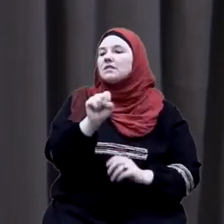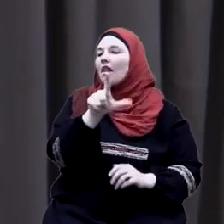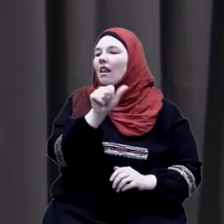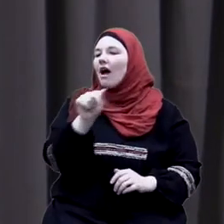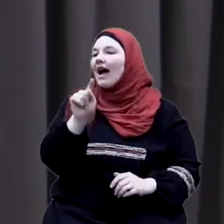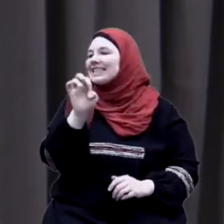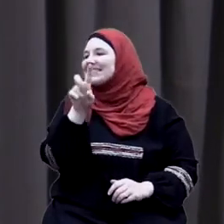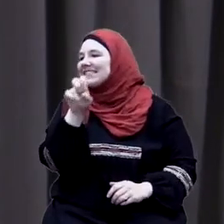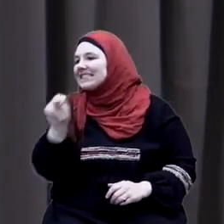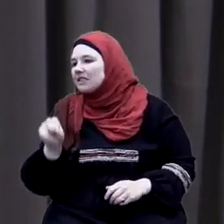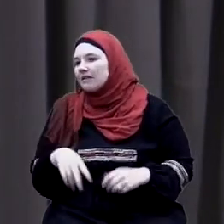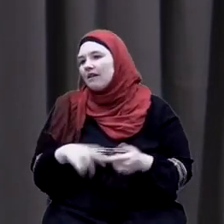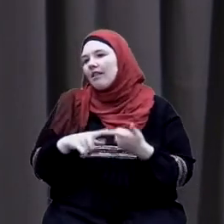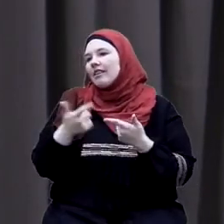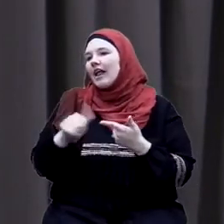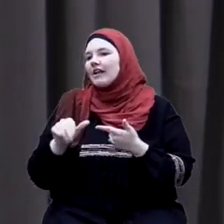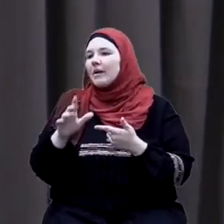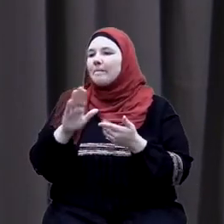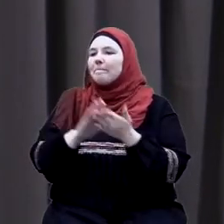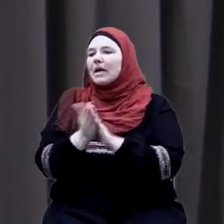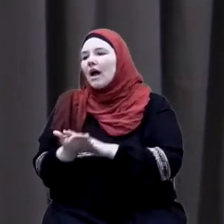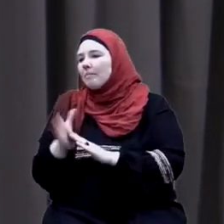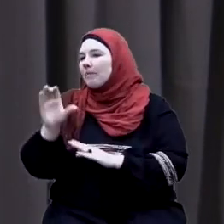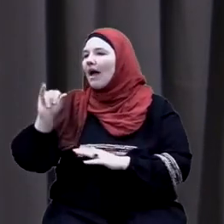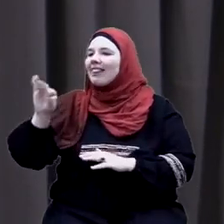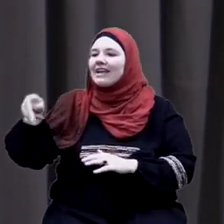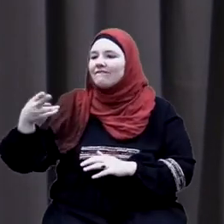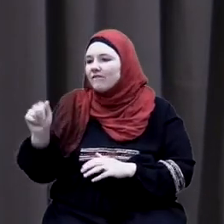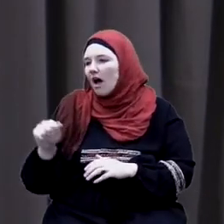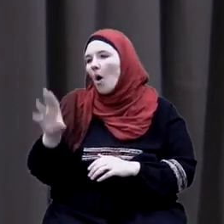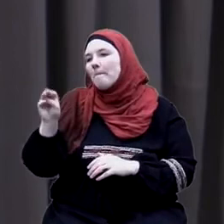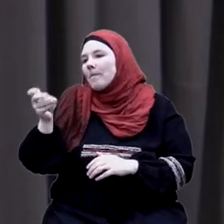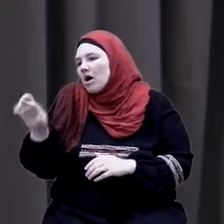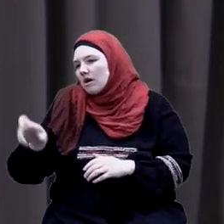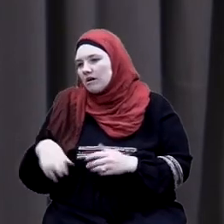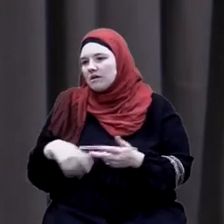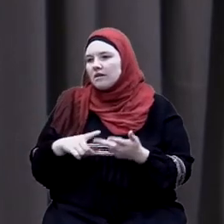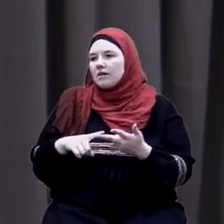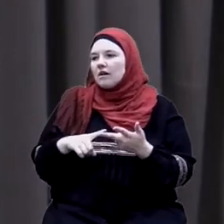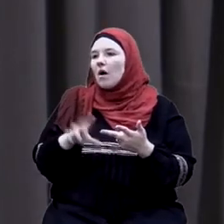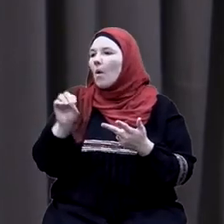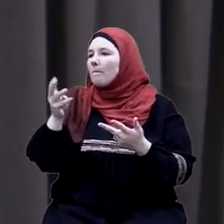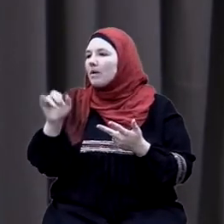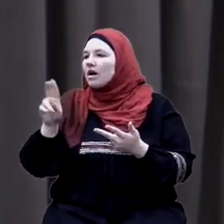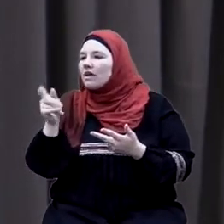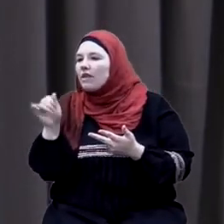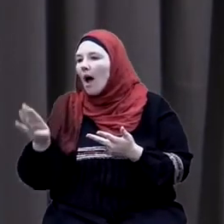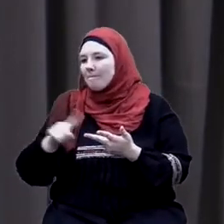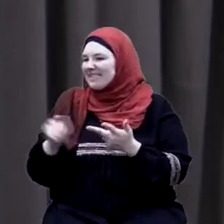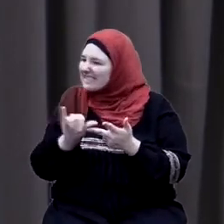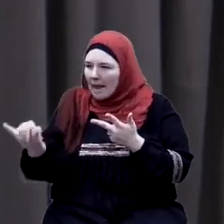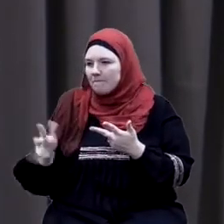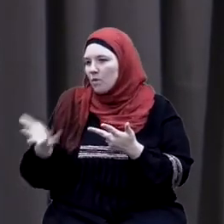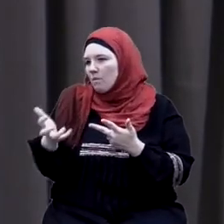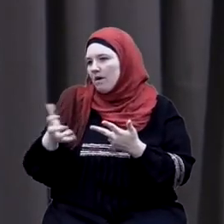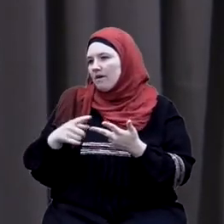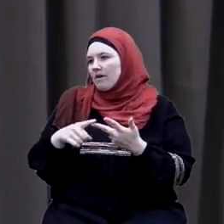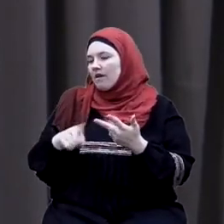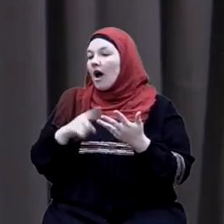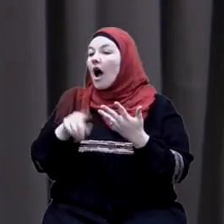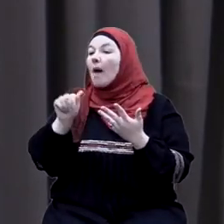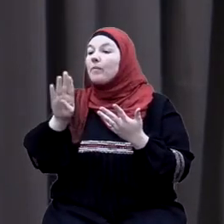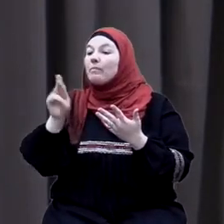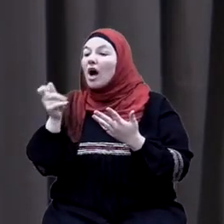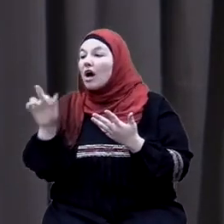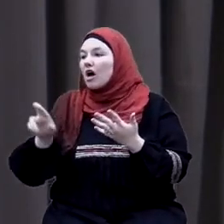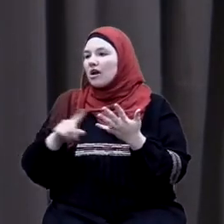come to be Al-Khalifa Umar ibn Abdul Aziz. Let someone else become Umar ibn al-Khattab. Let someone else become Abu